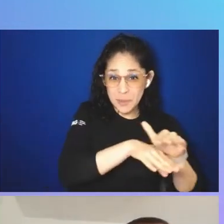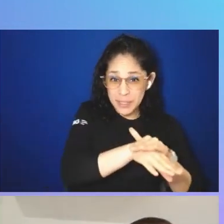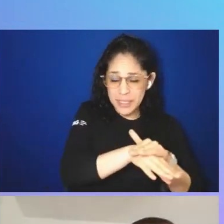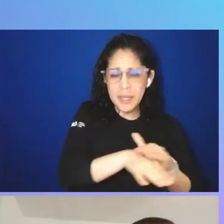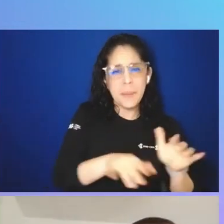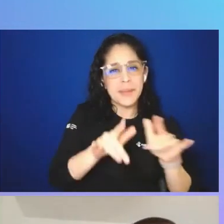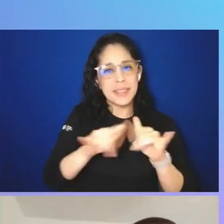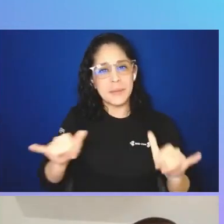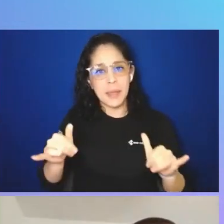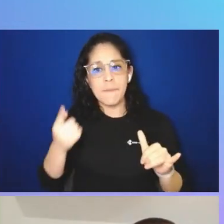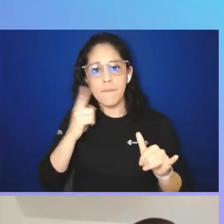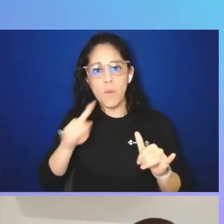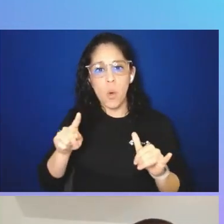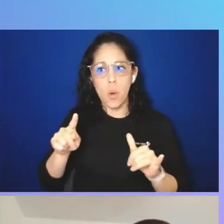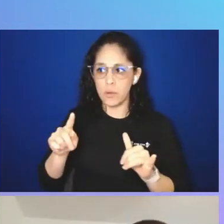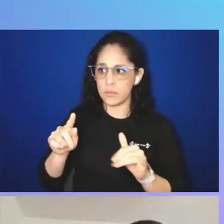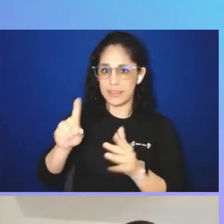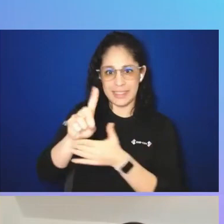design.